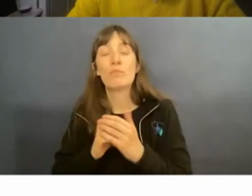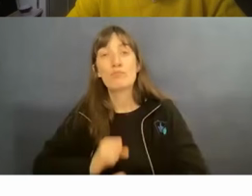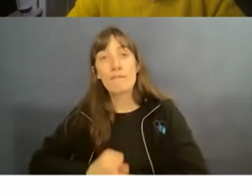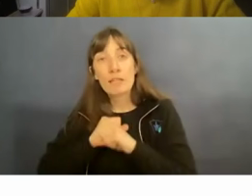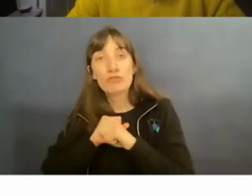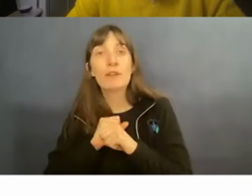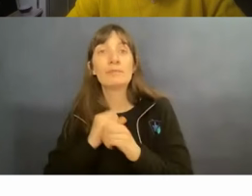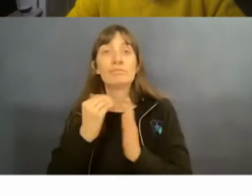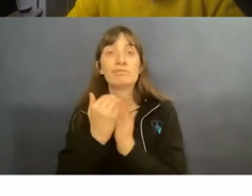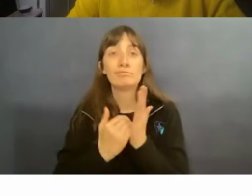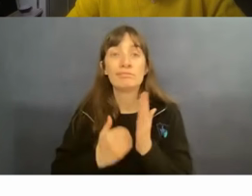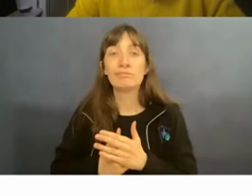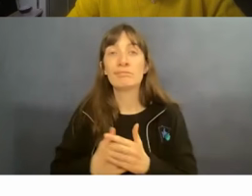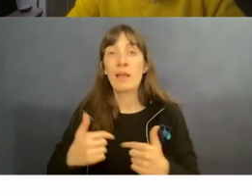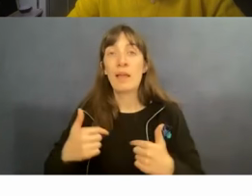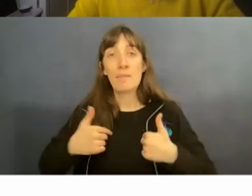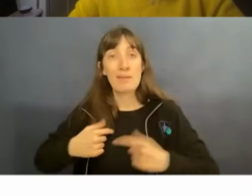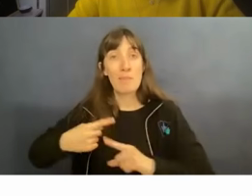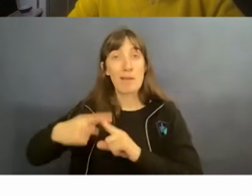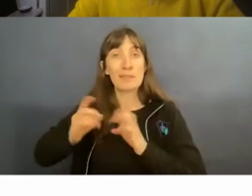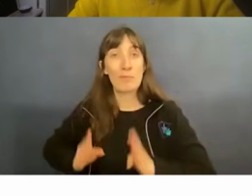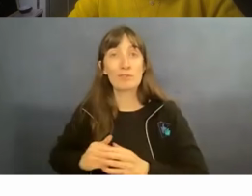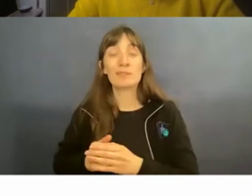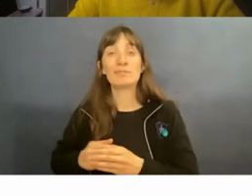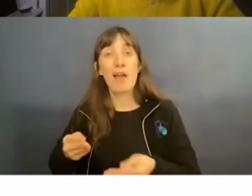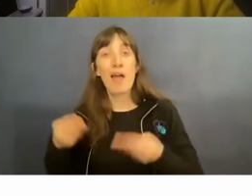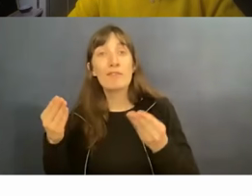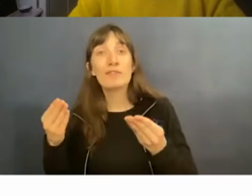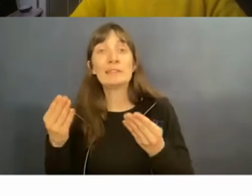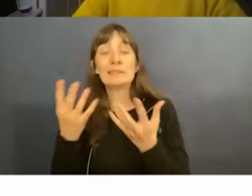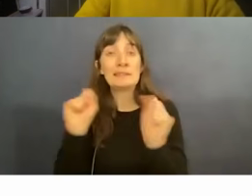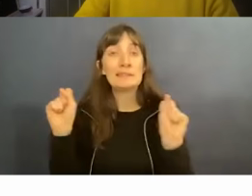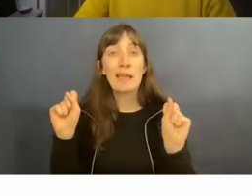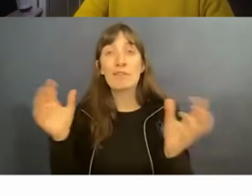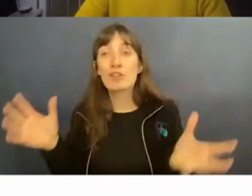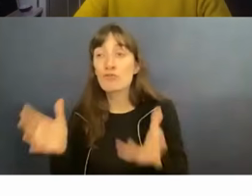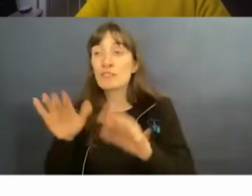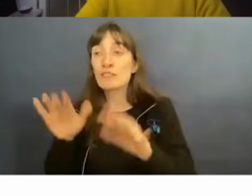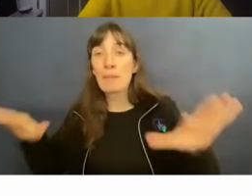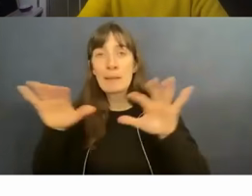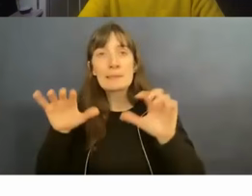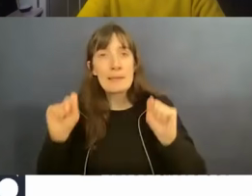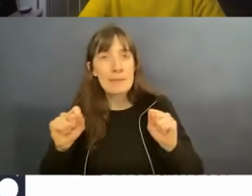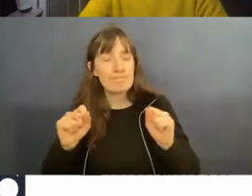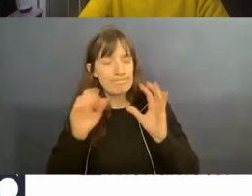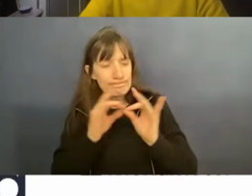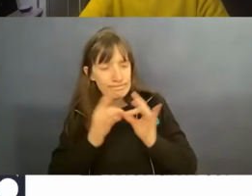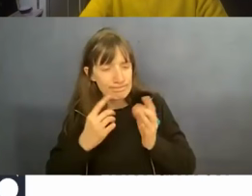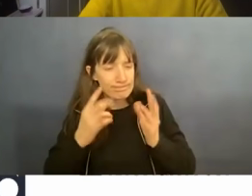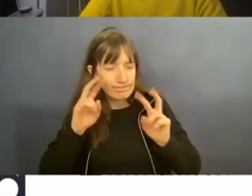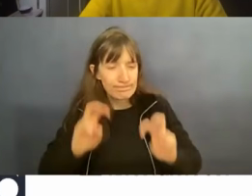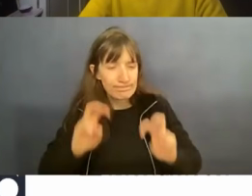Prevention, being a positive person, offering a safe and encouraging space for them to work through their experiences. Yeah, these are all really,